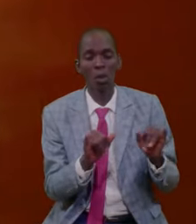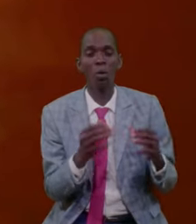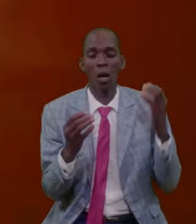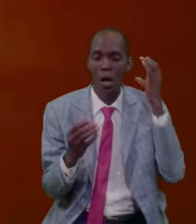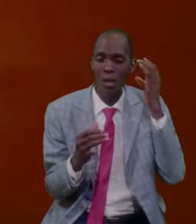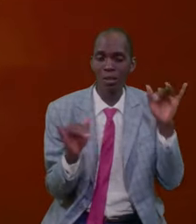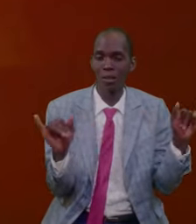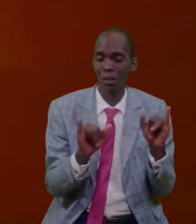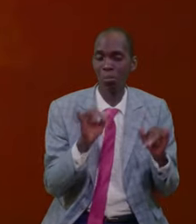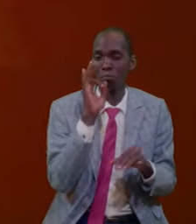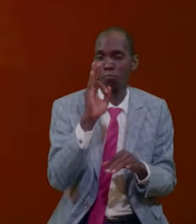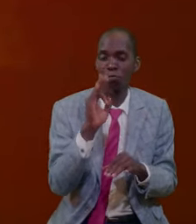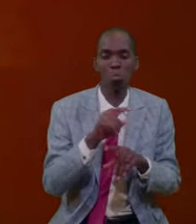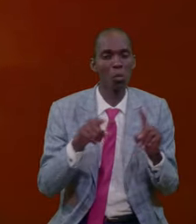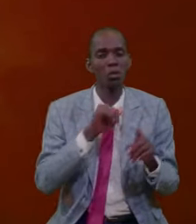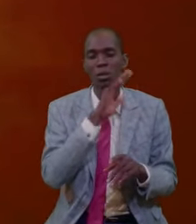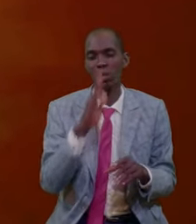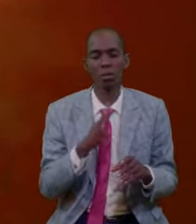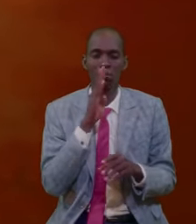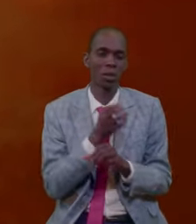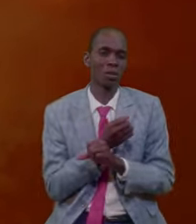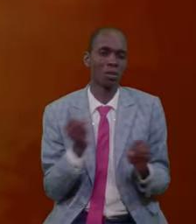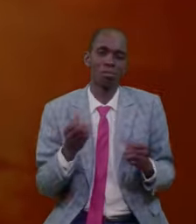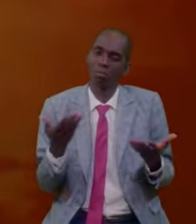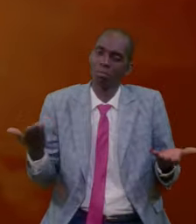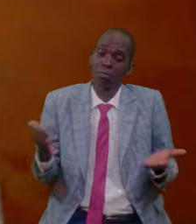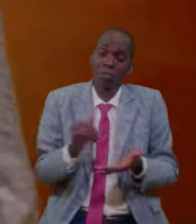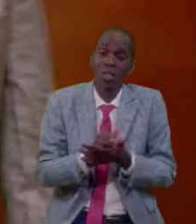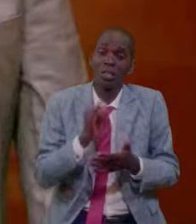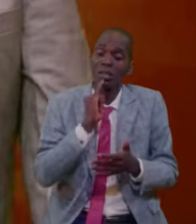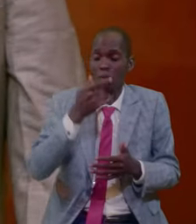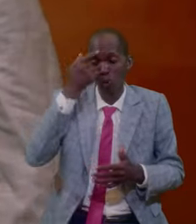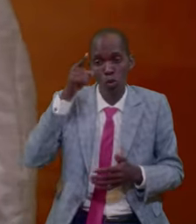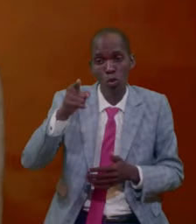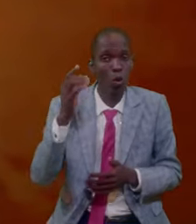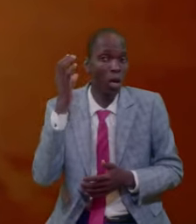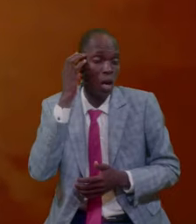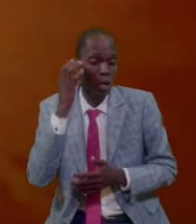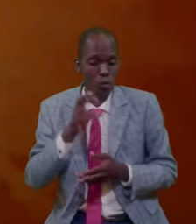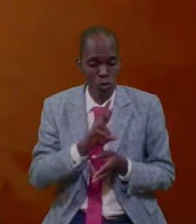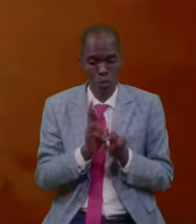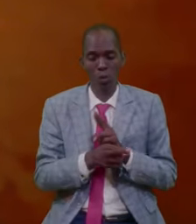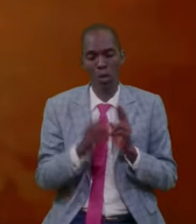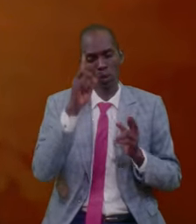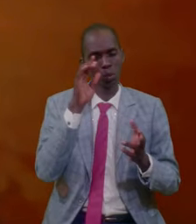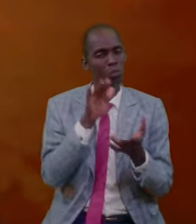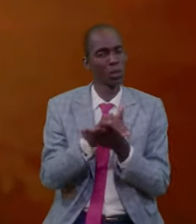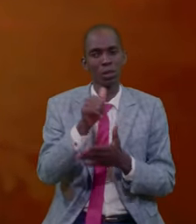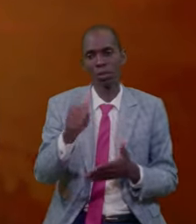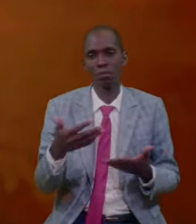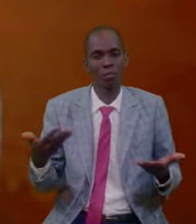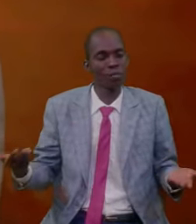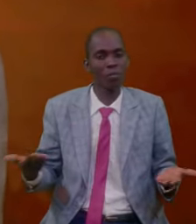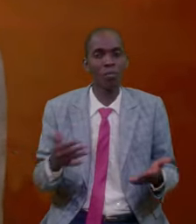kingdom. I repent and I believe. And that's how you enter. Now, the error of the wicked, some